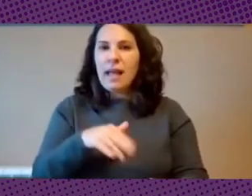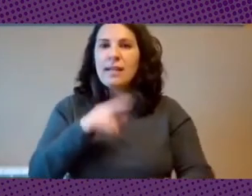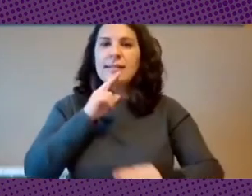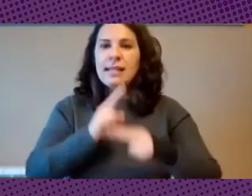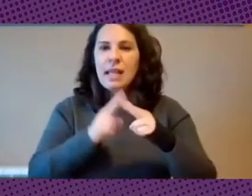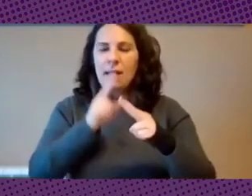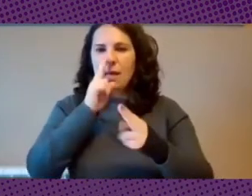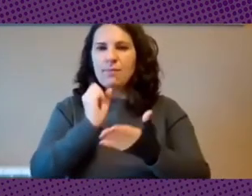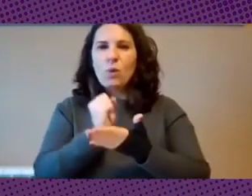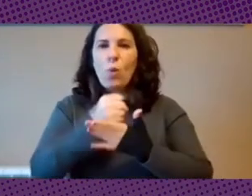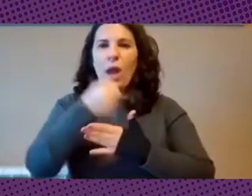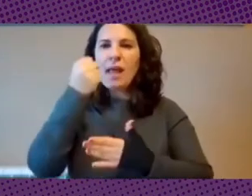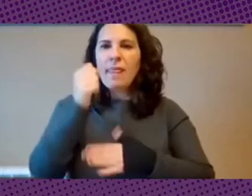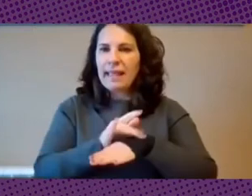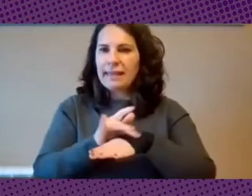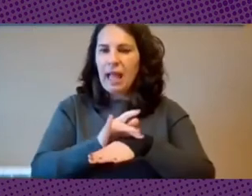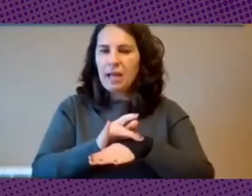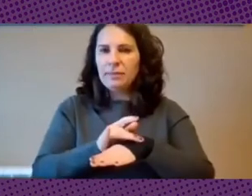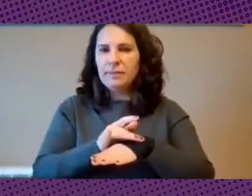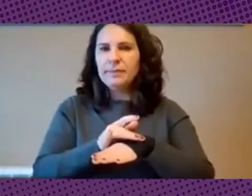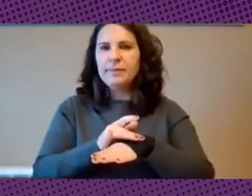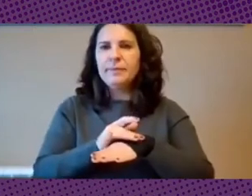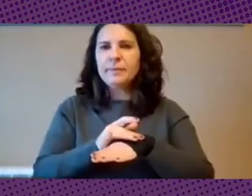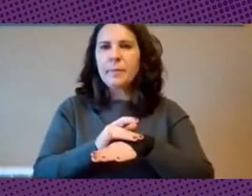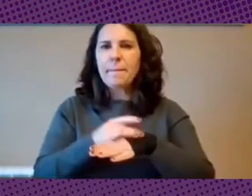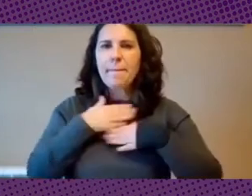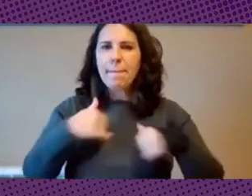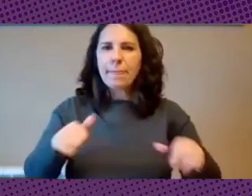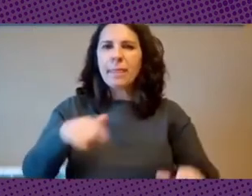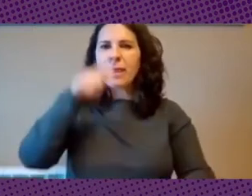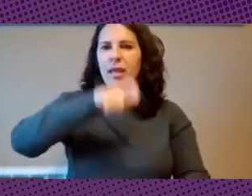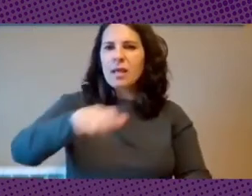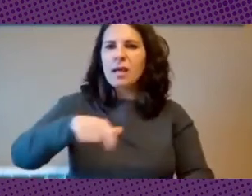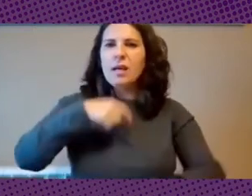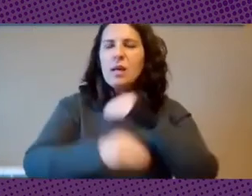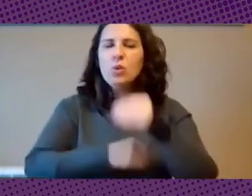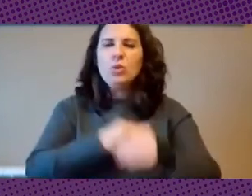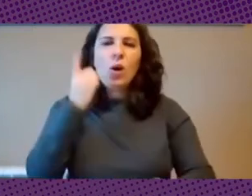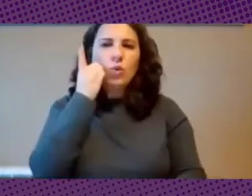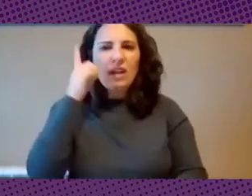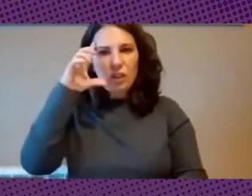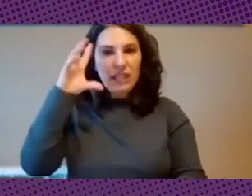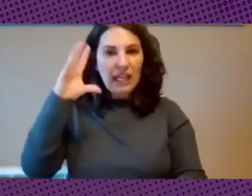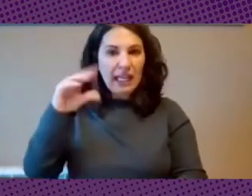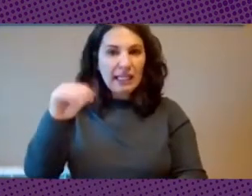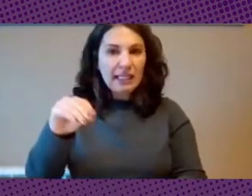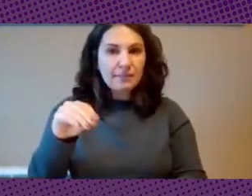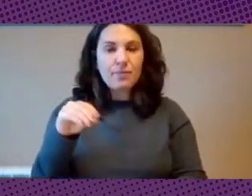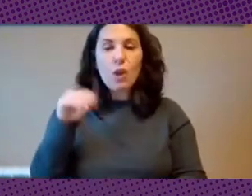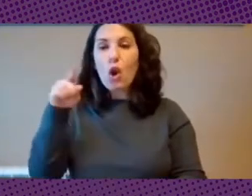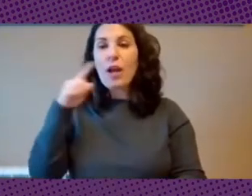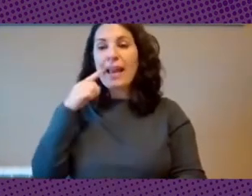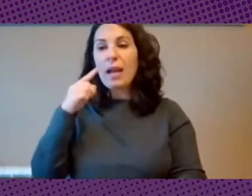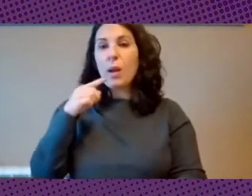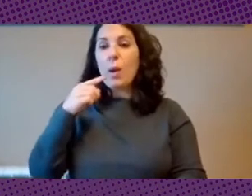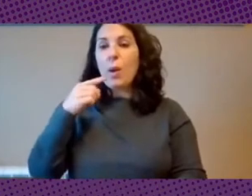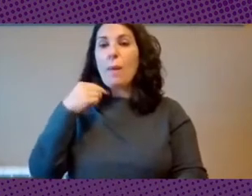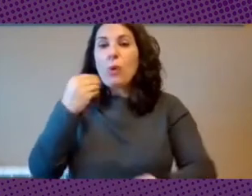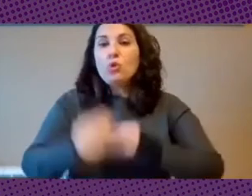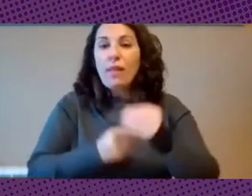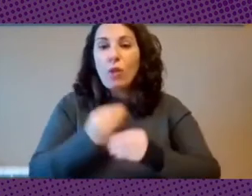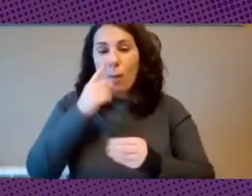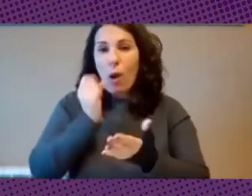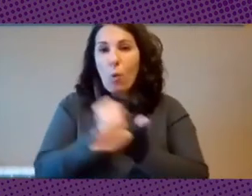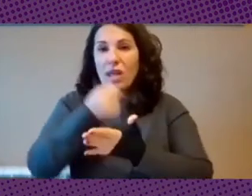used in order to create a credit profile that will allow financial companies to think, to